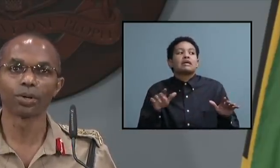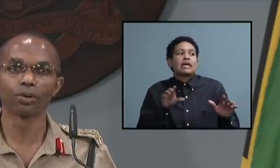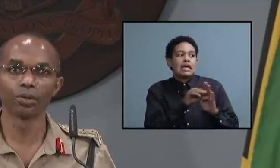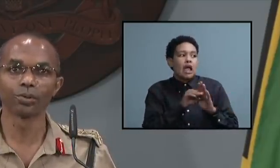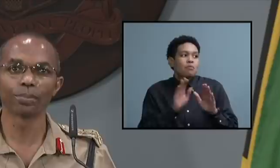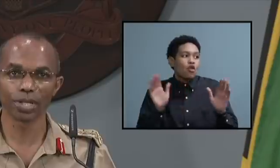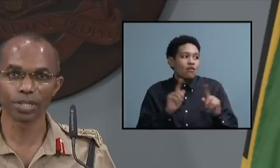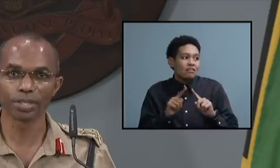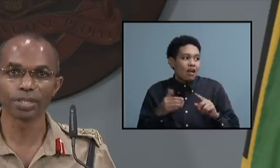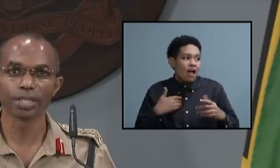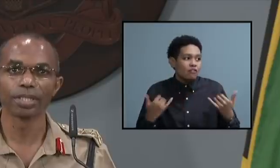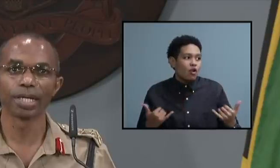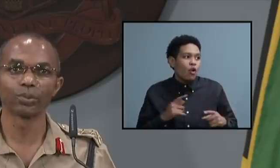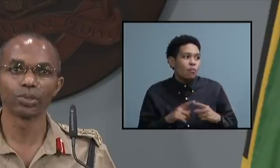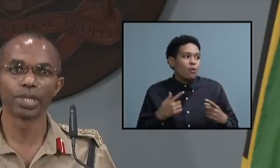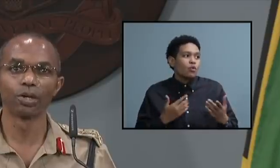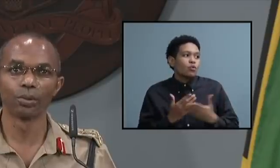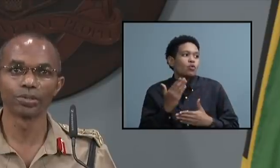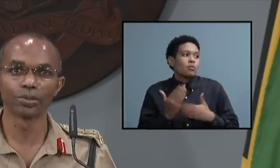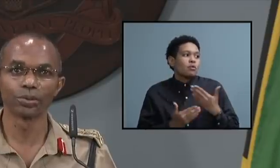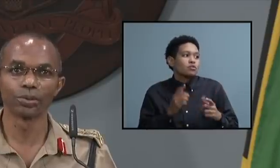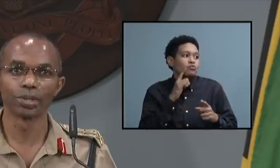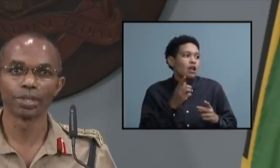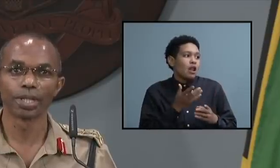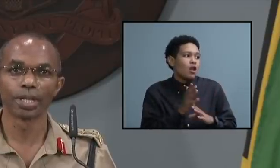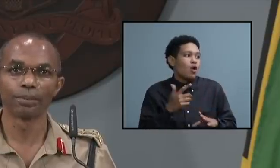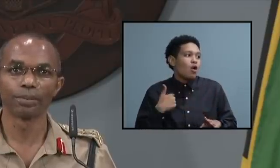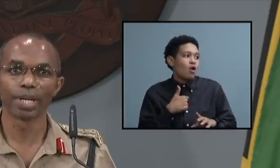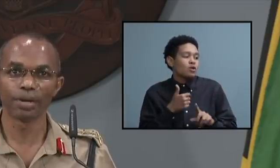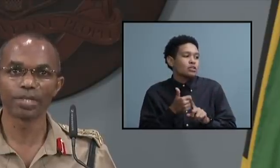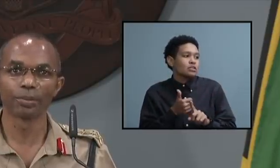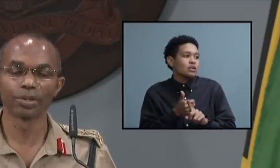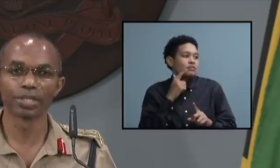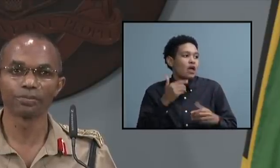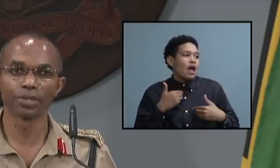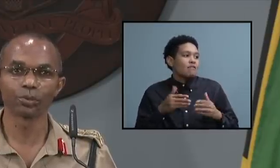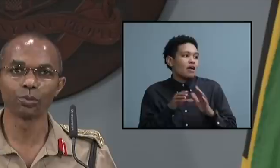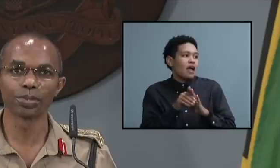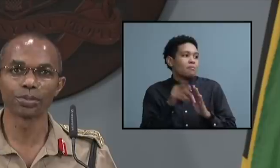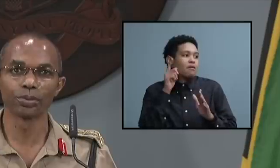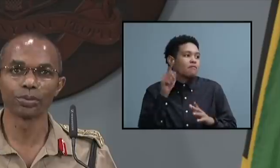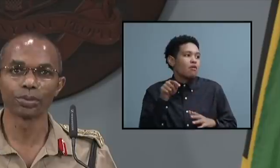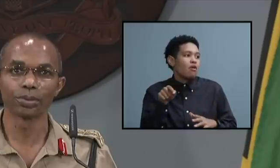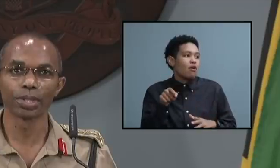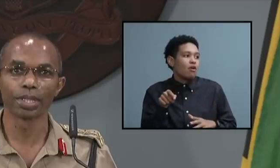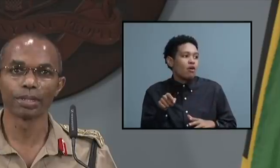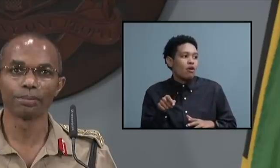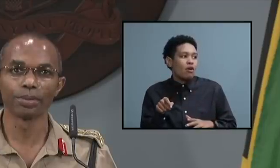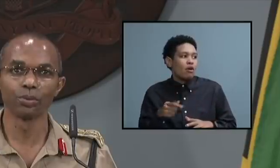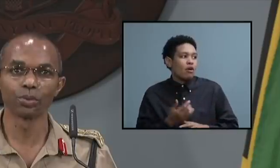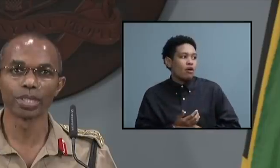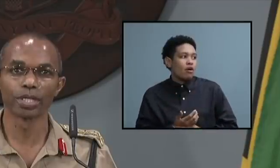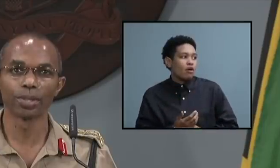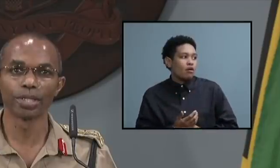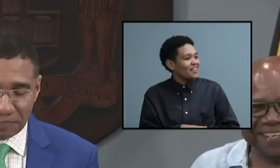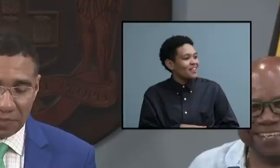but we're going through the process that would allow us to have cameras for the troops to